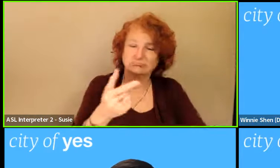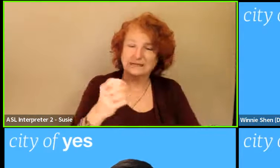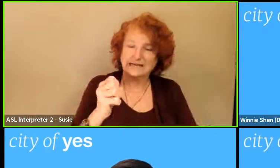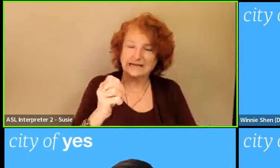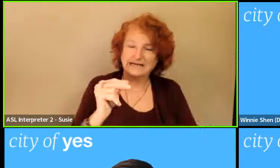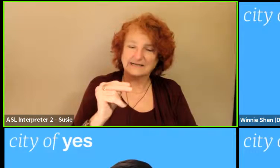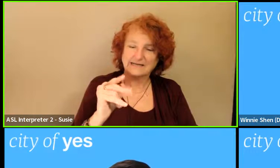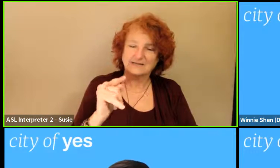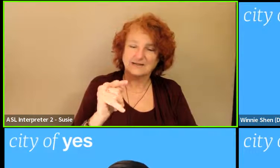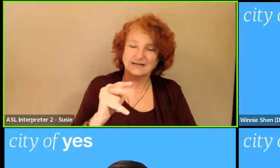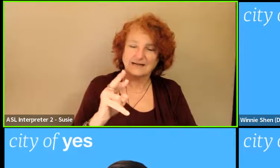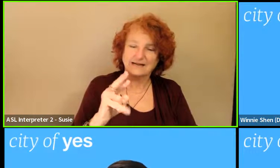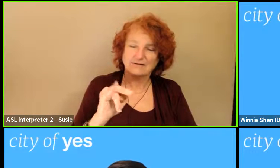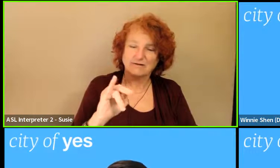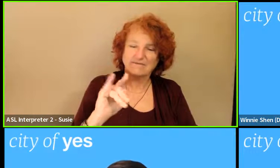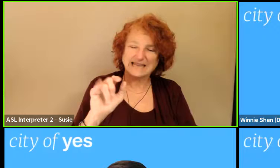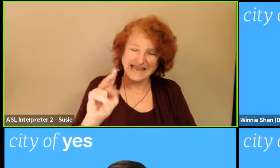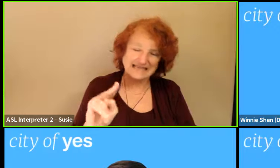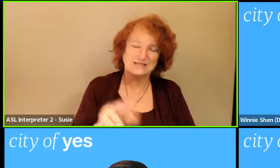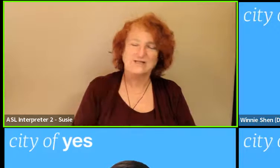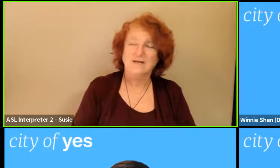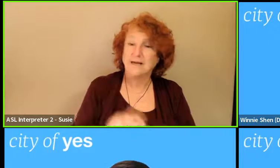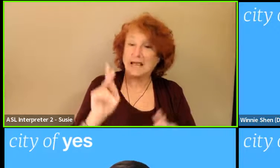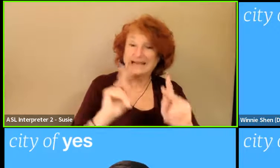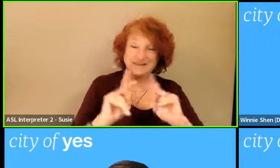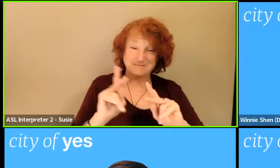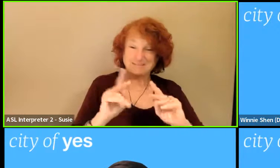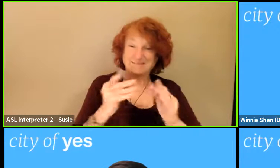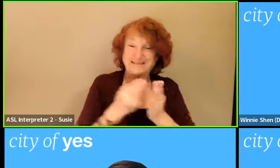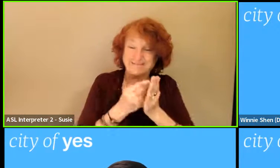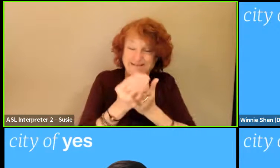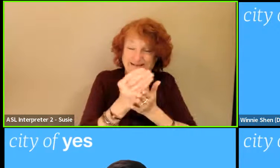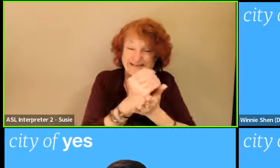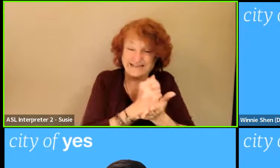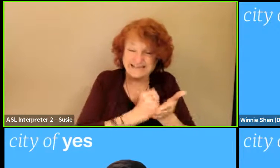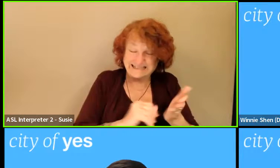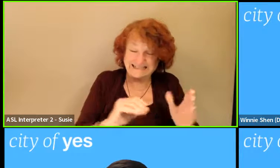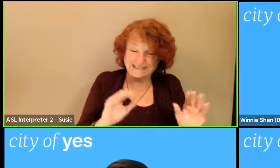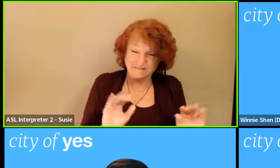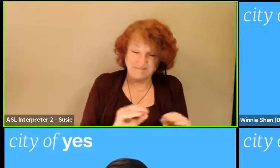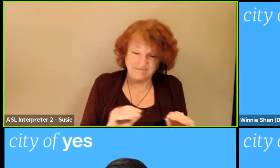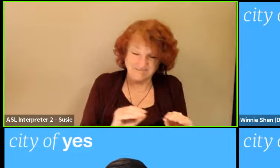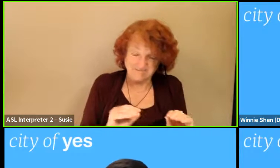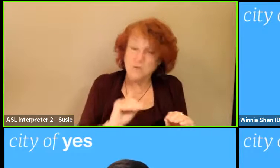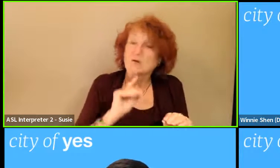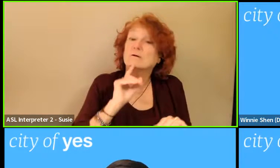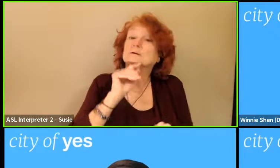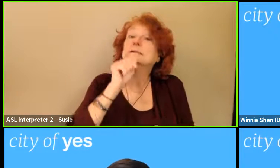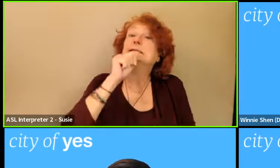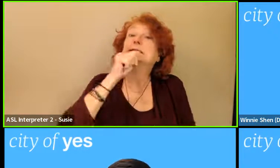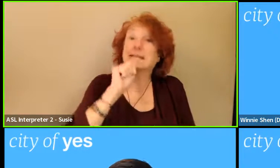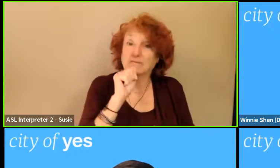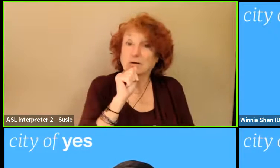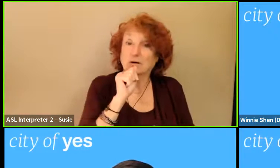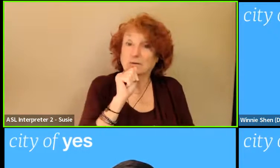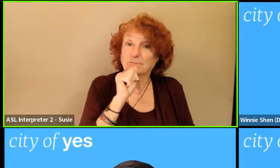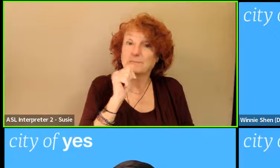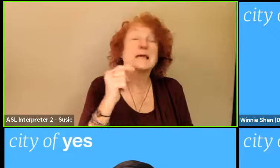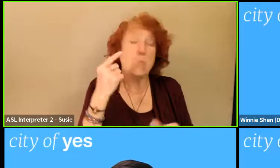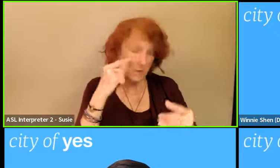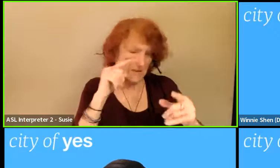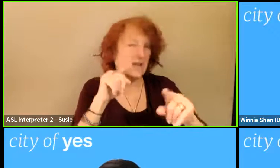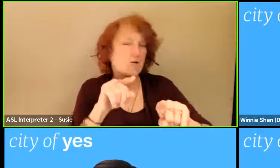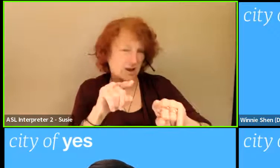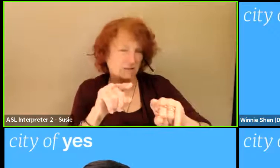lower end of the income scale really suffer the most. And so, because we agree with you that housing costs are